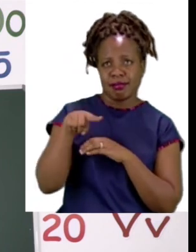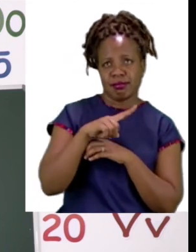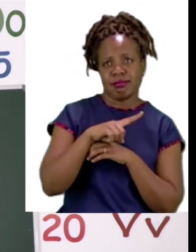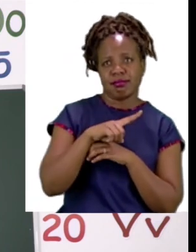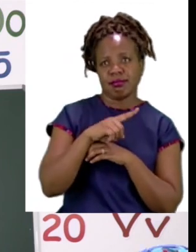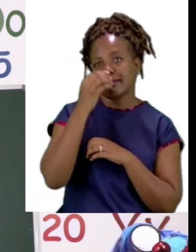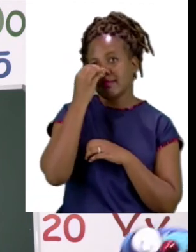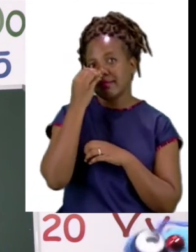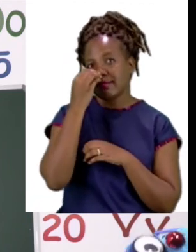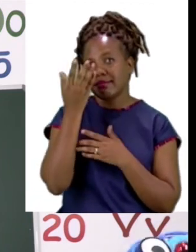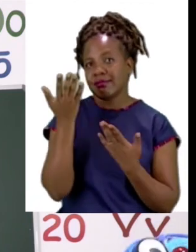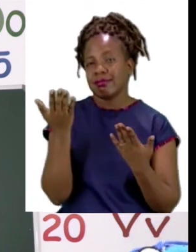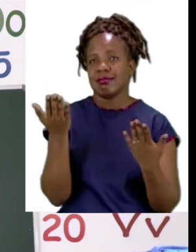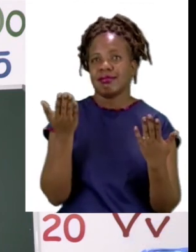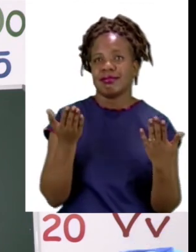Sashi?